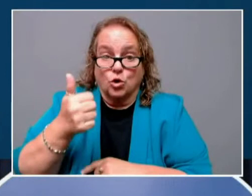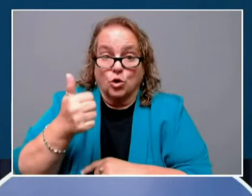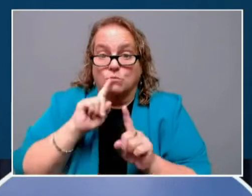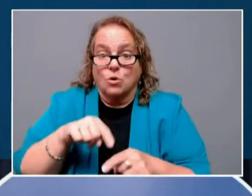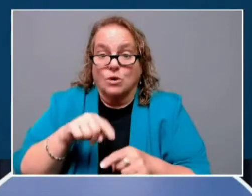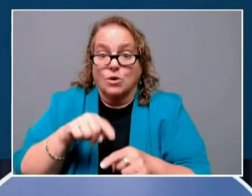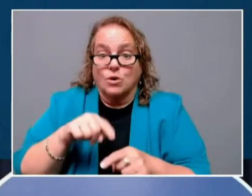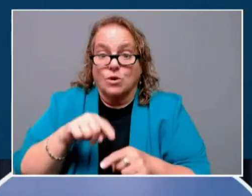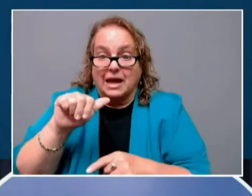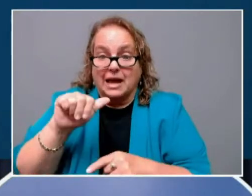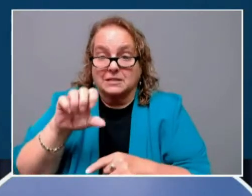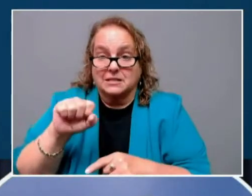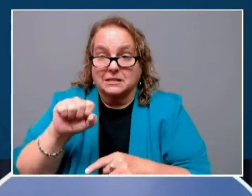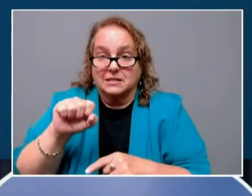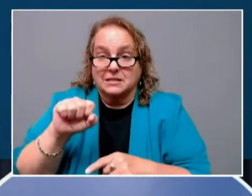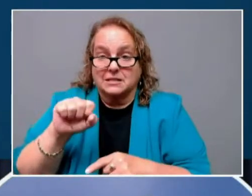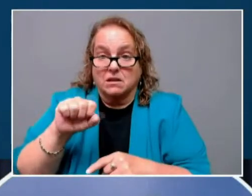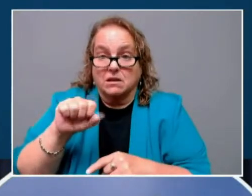at